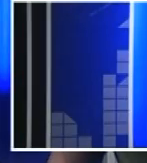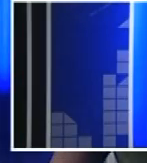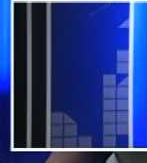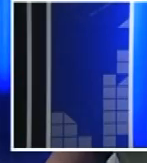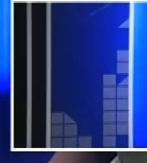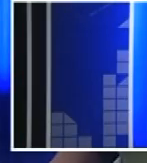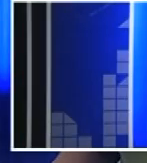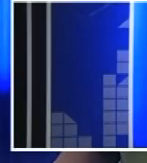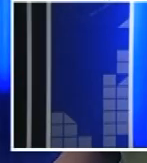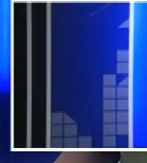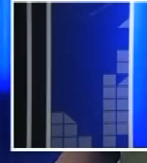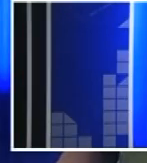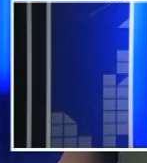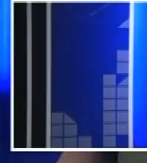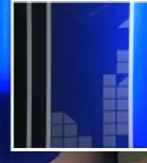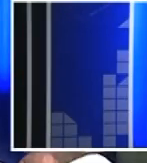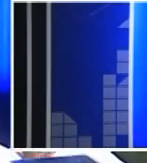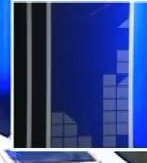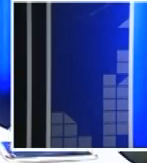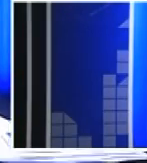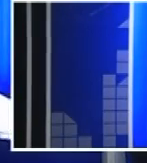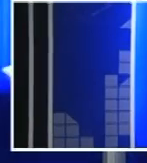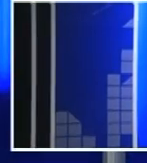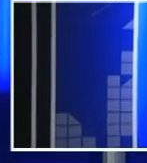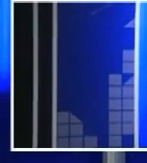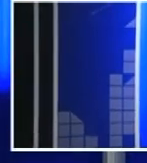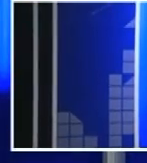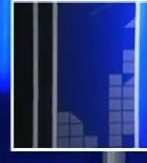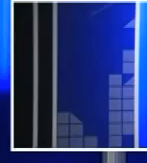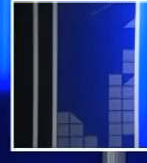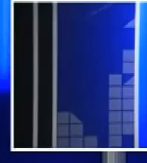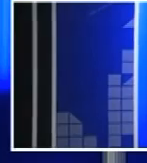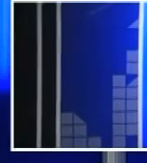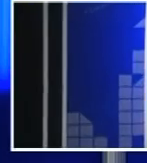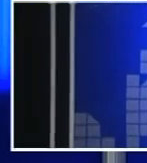Okay, we will test you now, eh? We are calling you now.